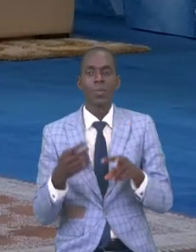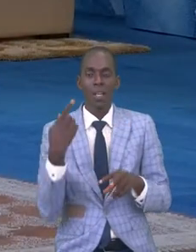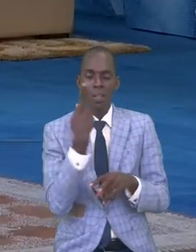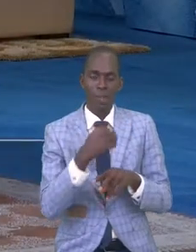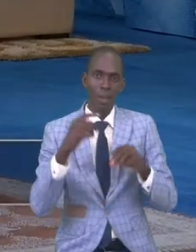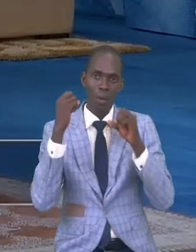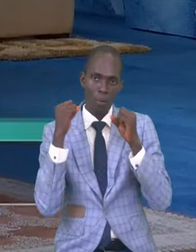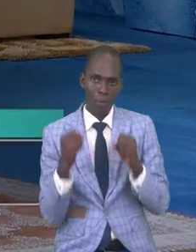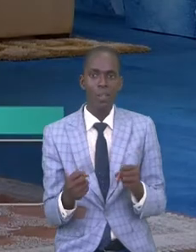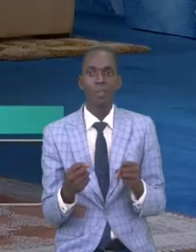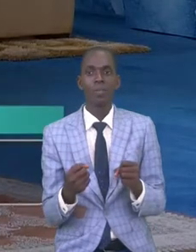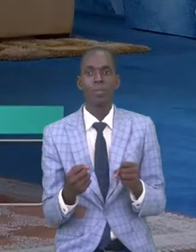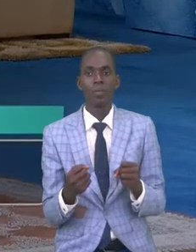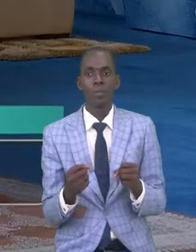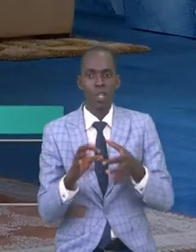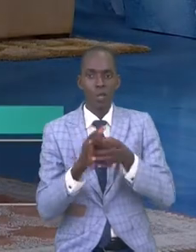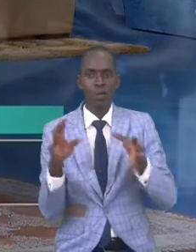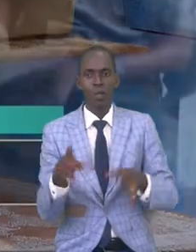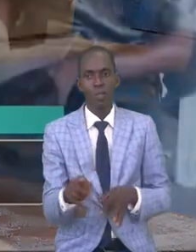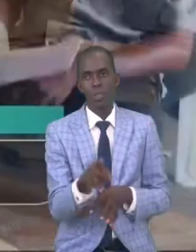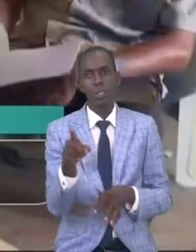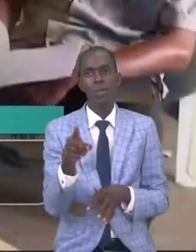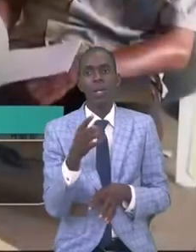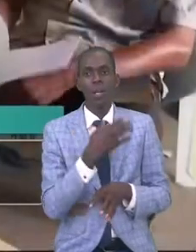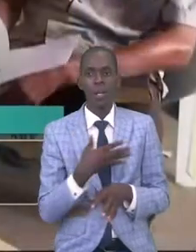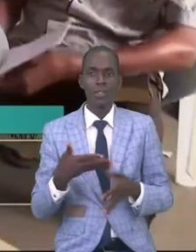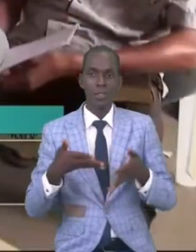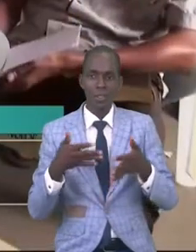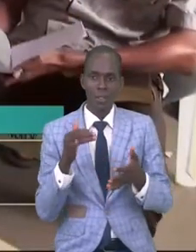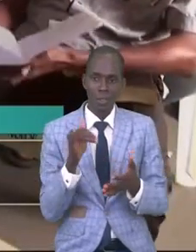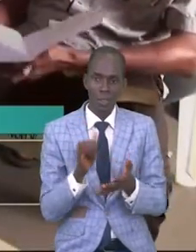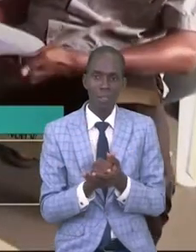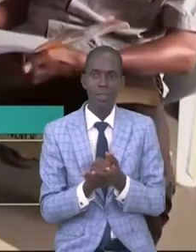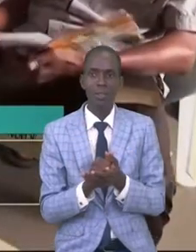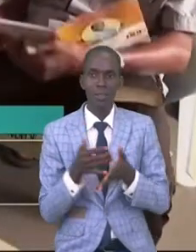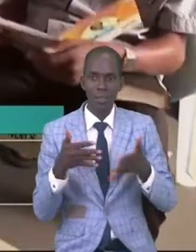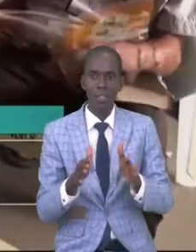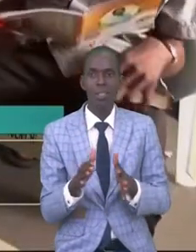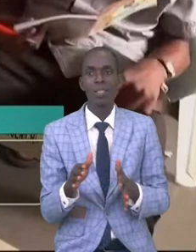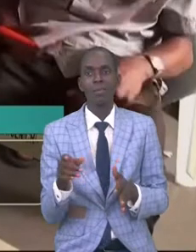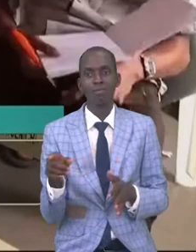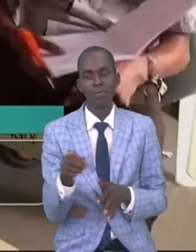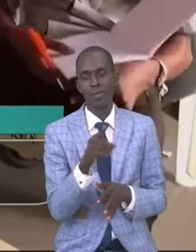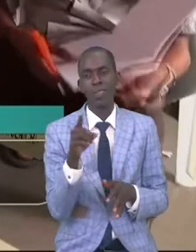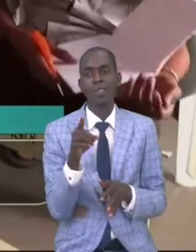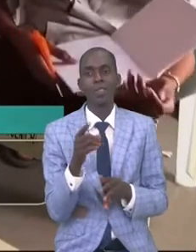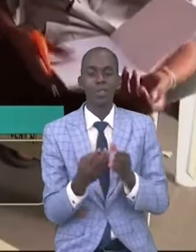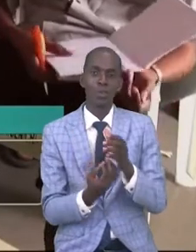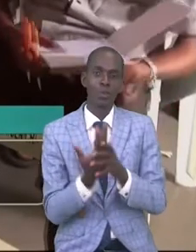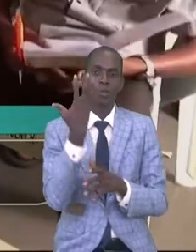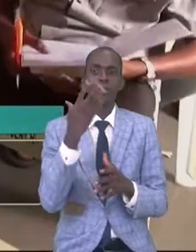power. Loose them and let them